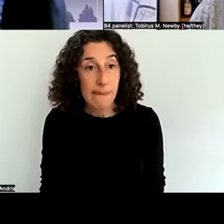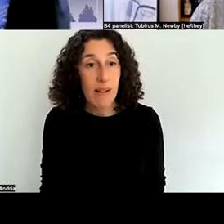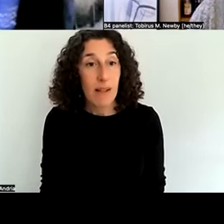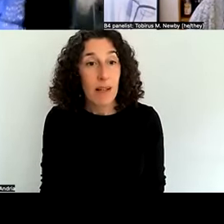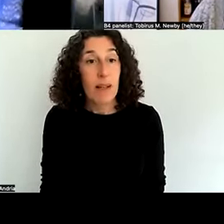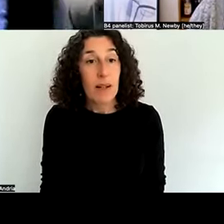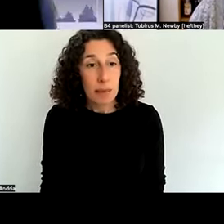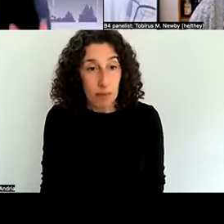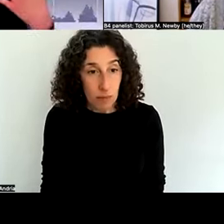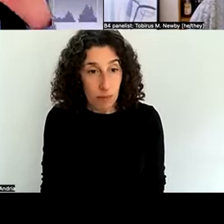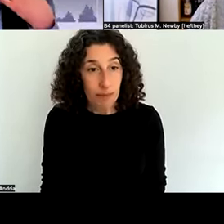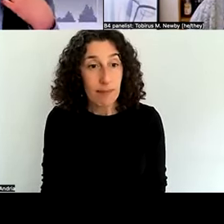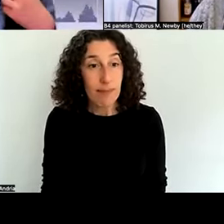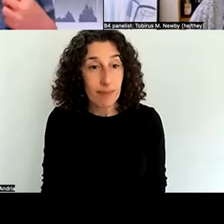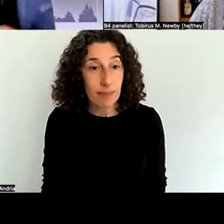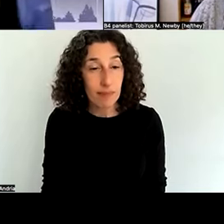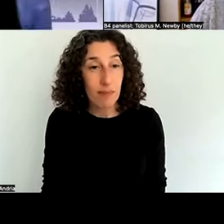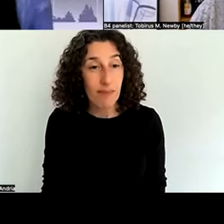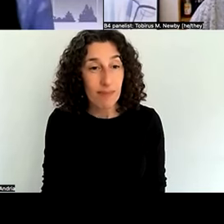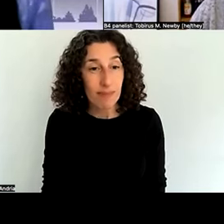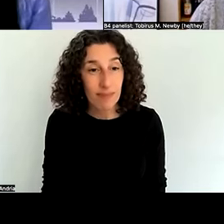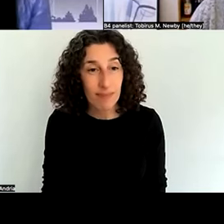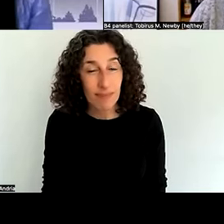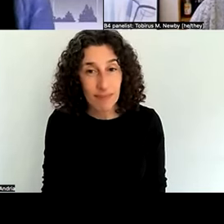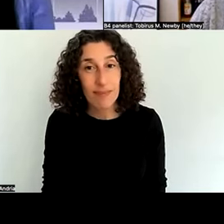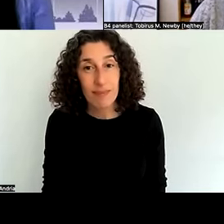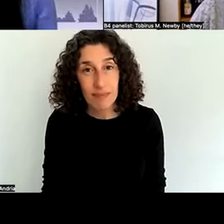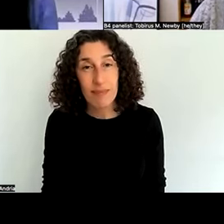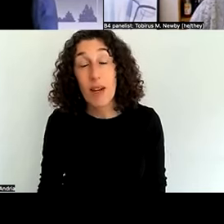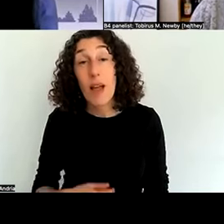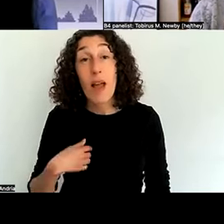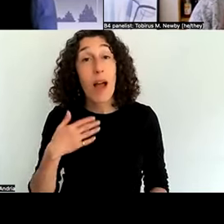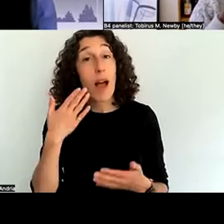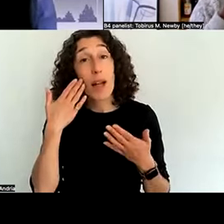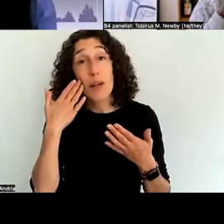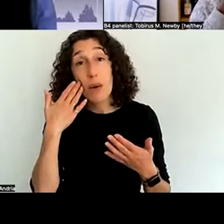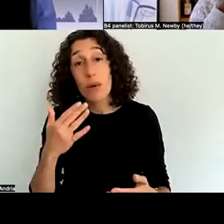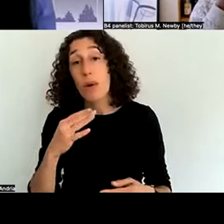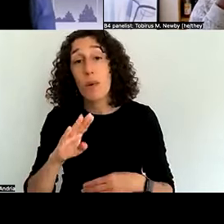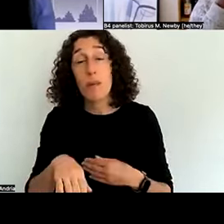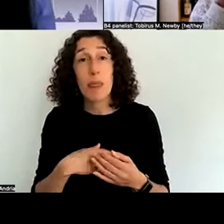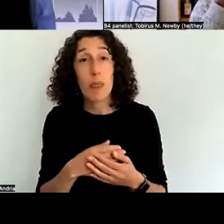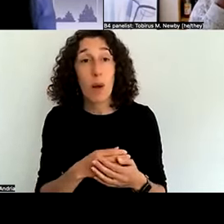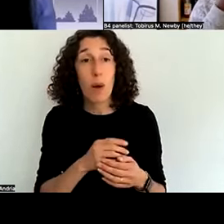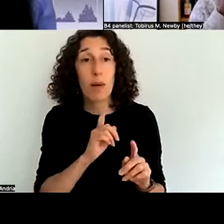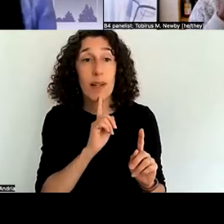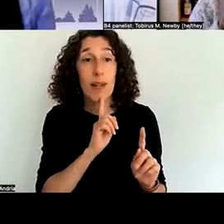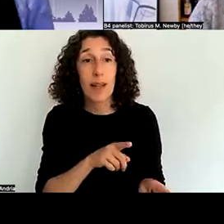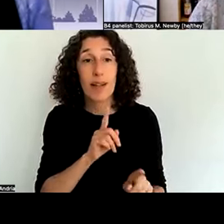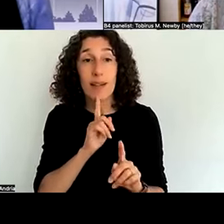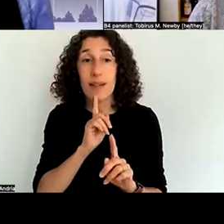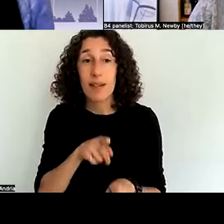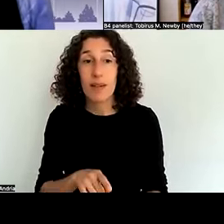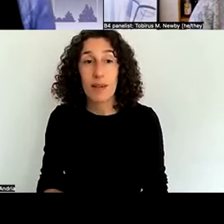I don't know the answers. And not that you're asking for that, but it's really resonating